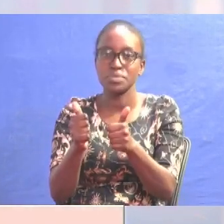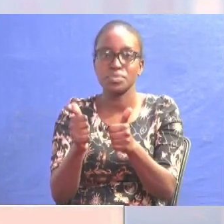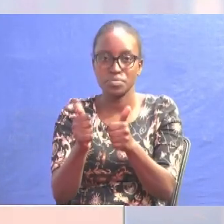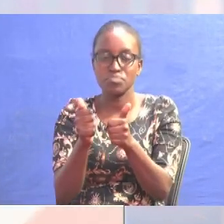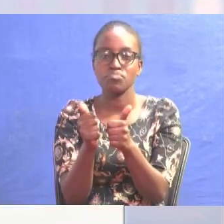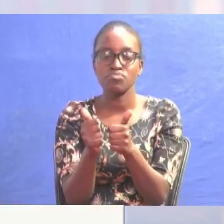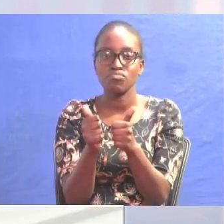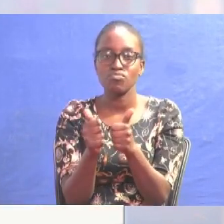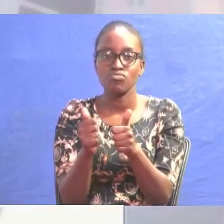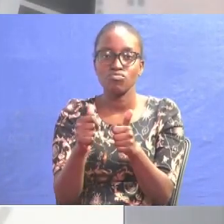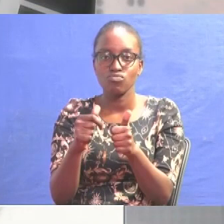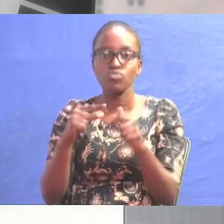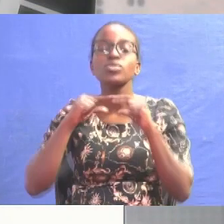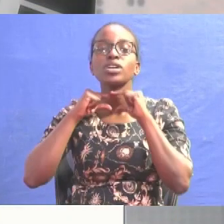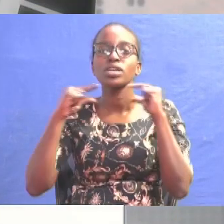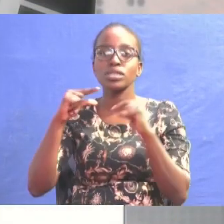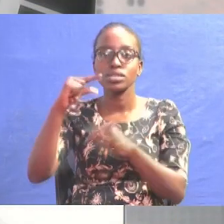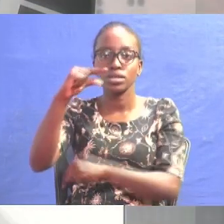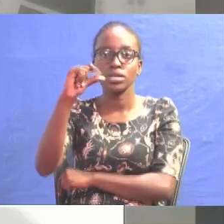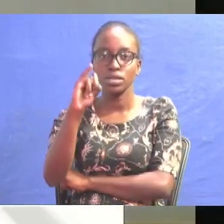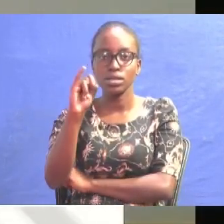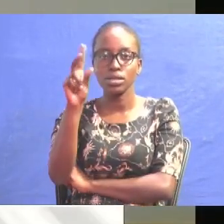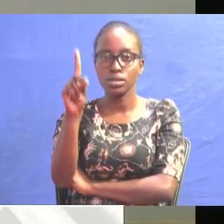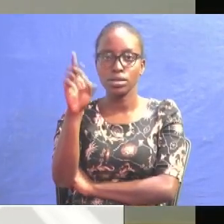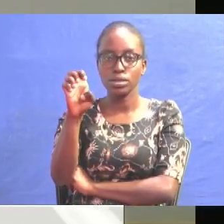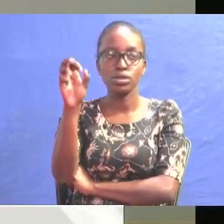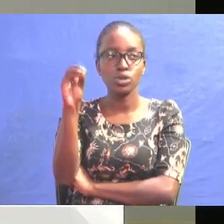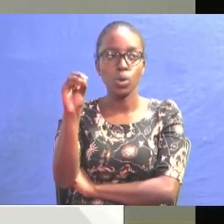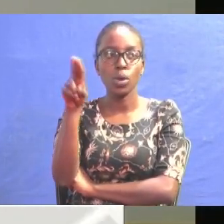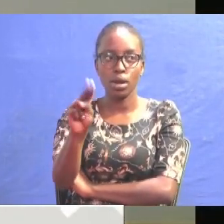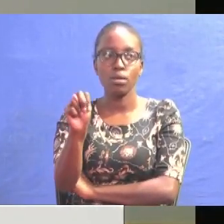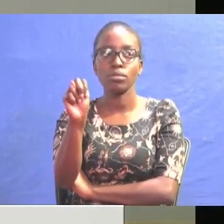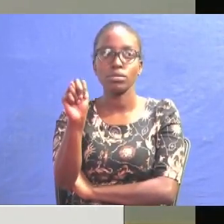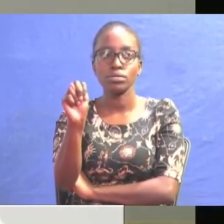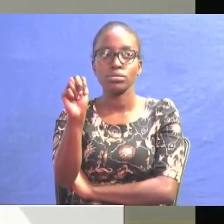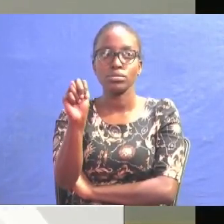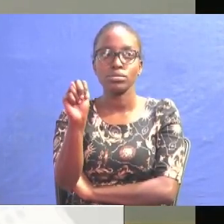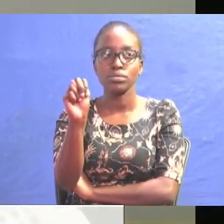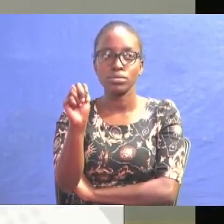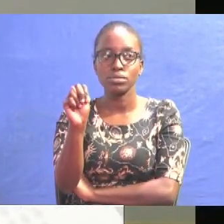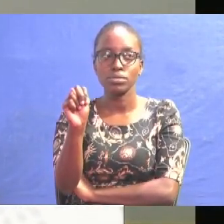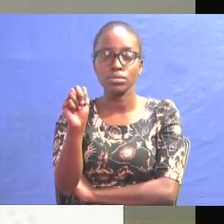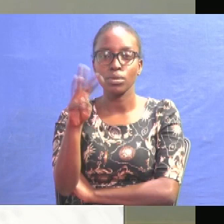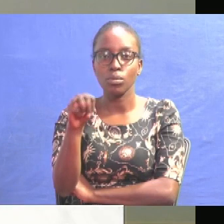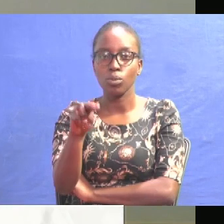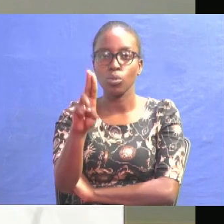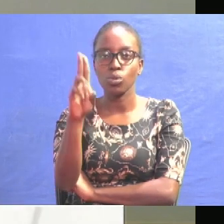is Honorable Gideon Mereru, the CEO of Okoa Vijana Initiative. Gideon, asante sana for making